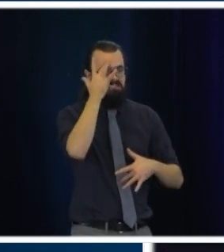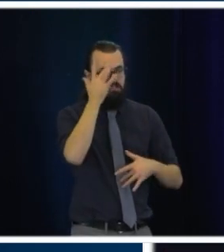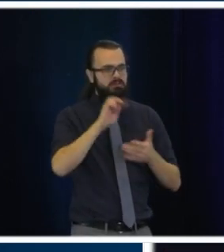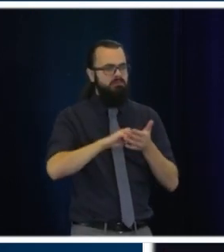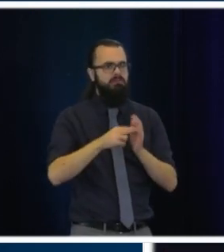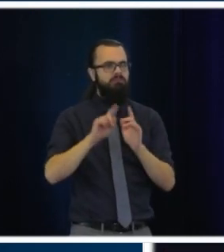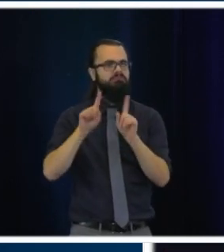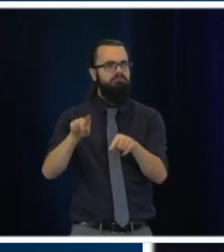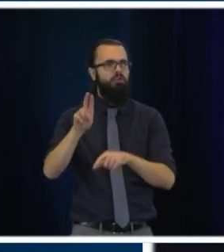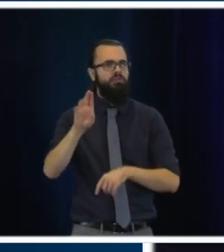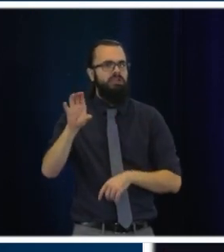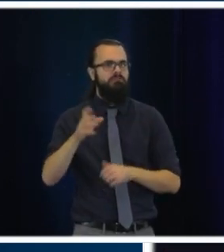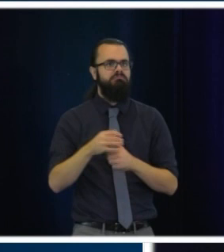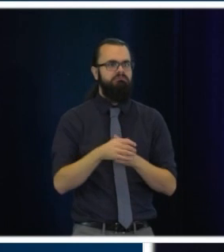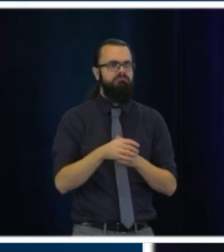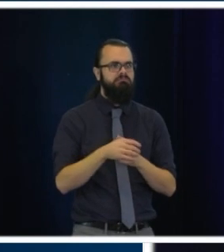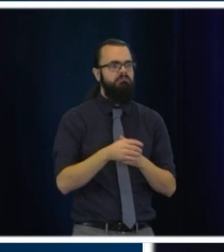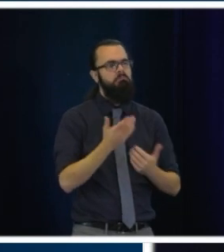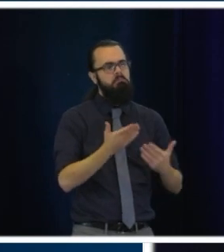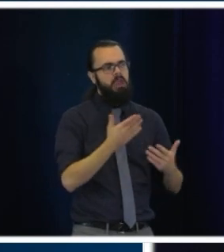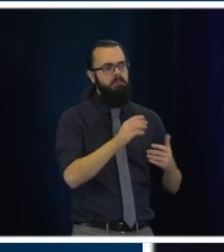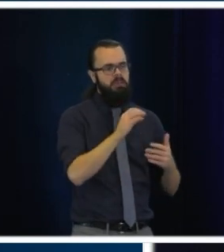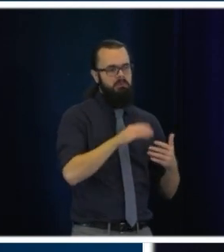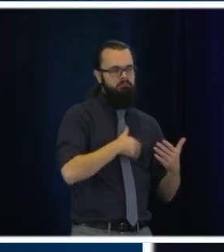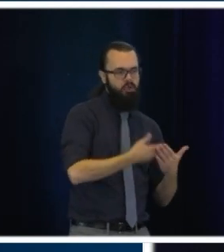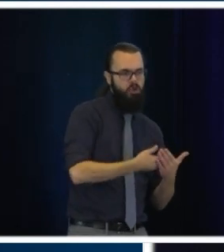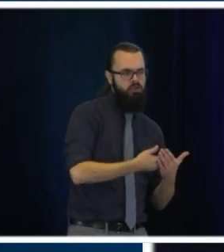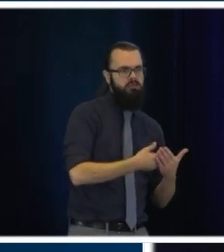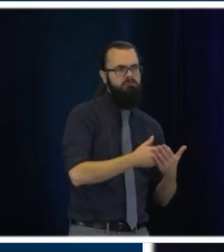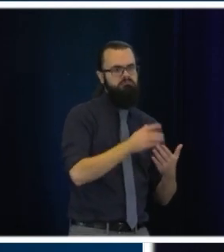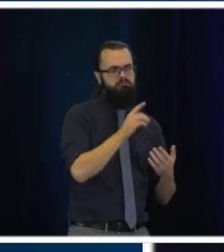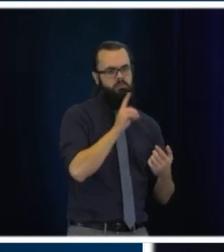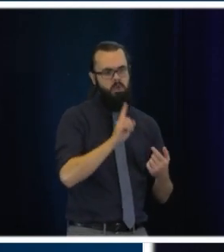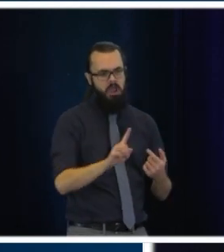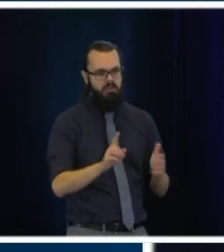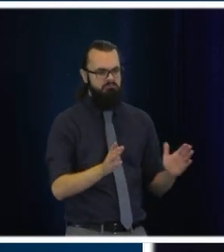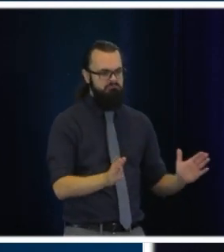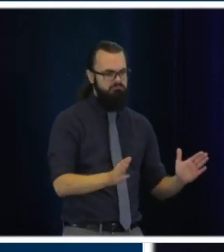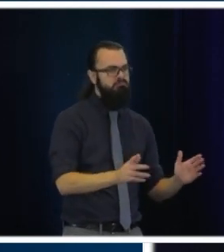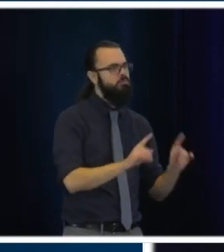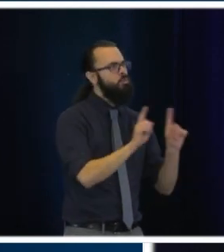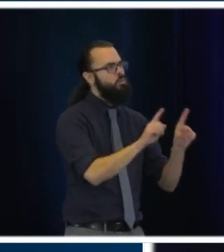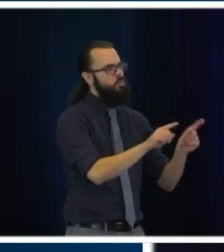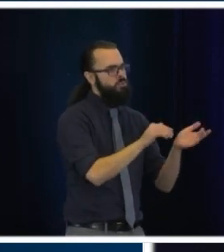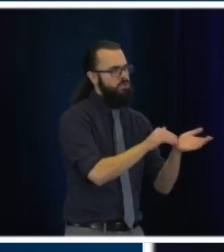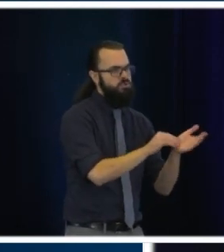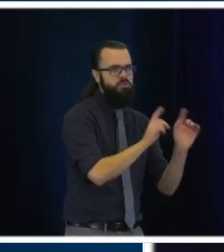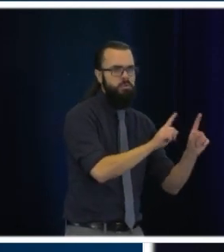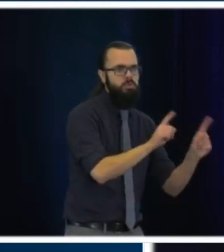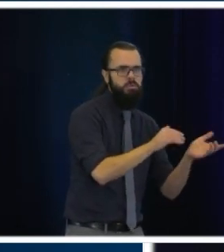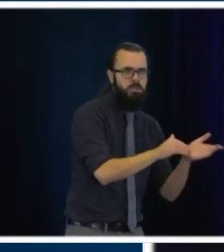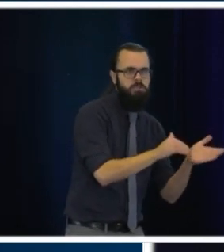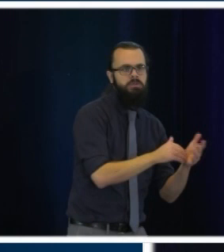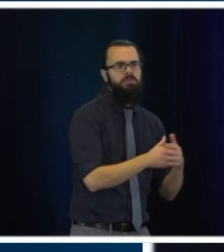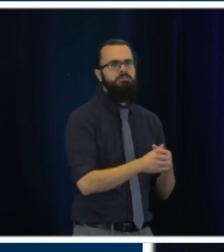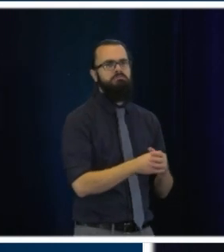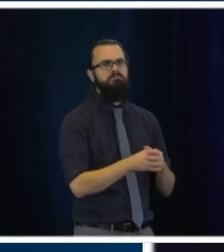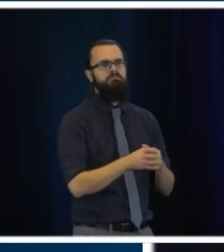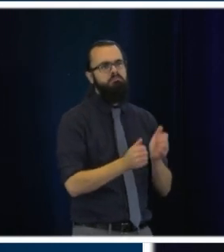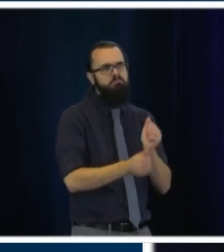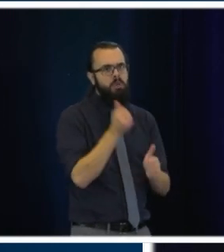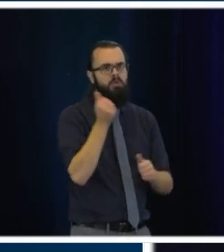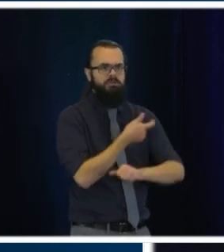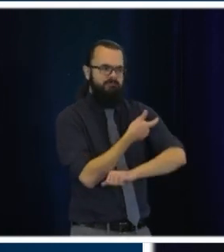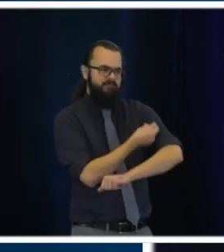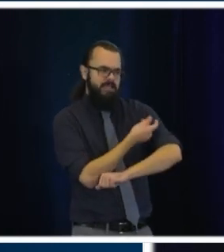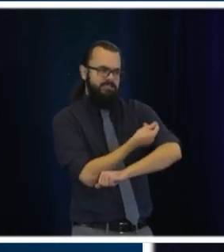1. But then after that, the child is walking, talking. You know, most of their shots are done with. Their vaccines are done